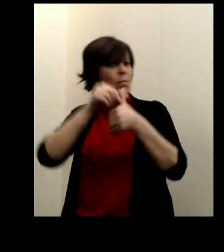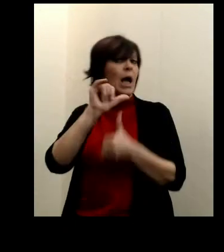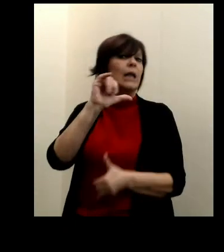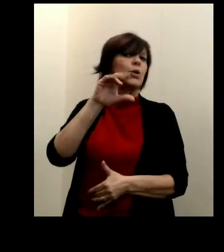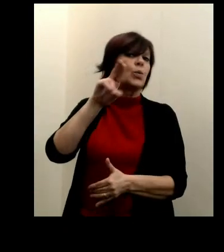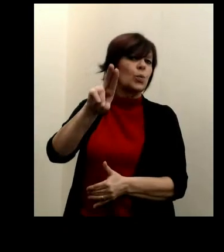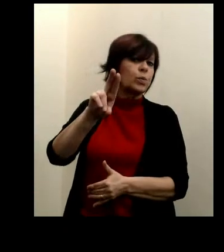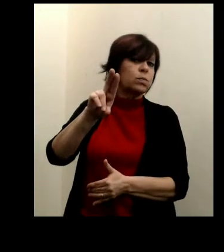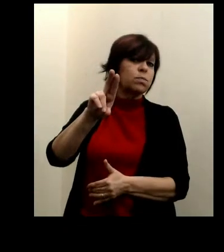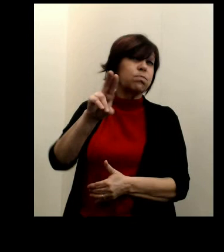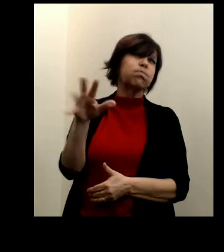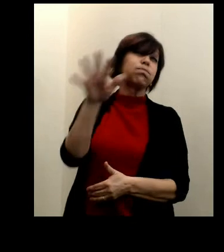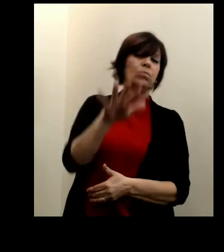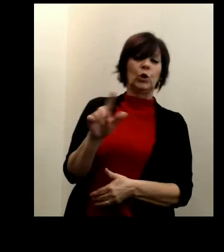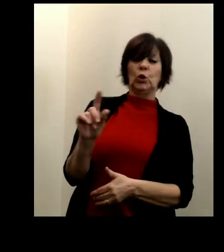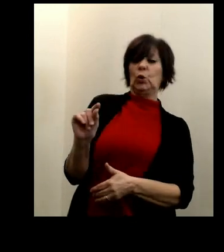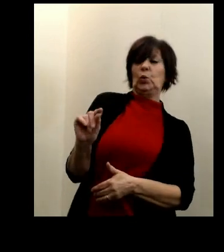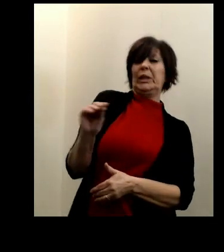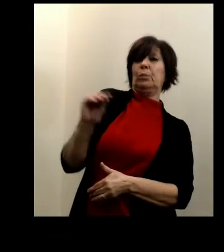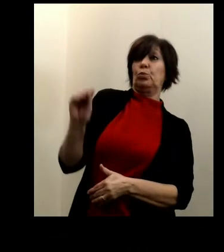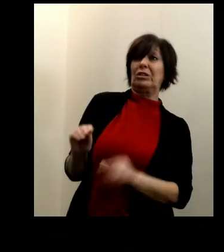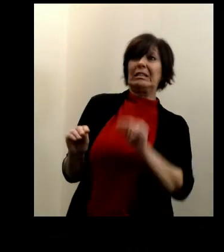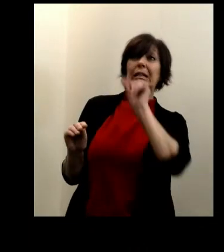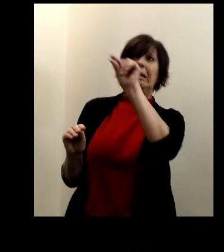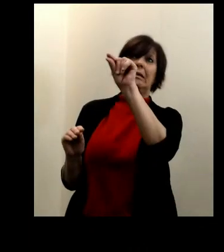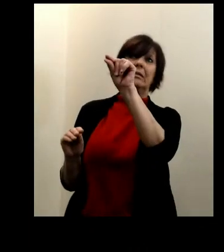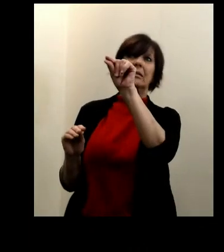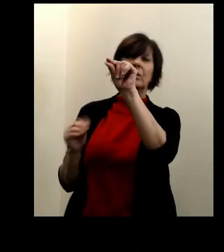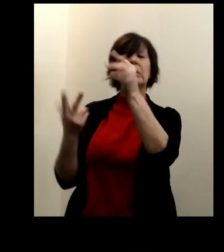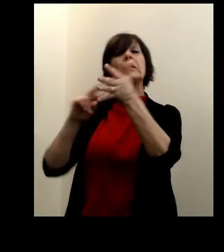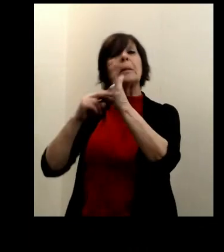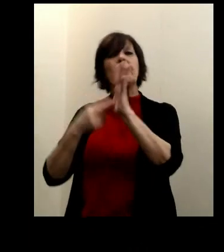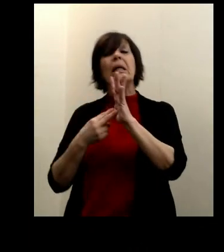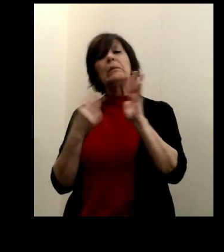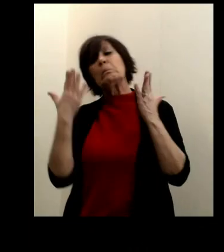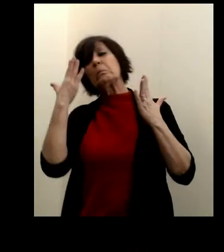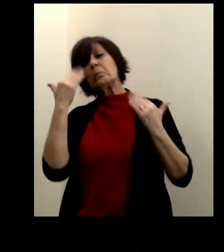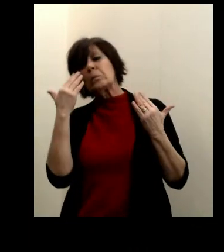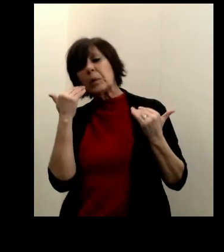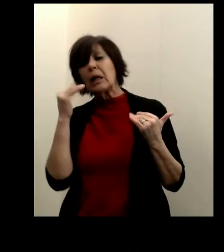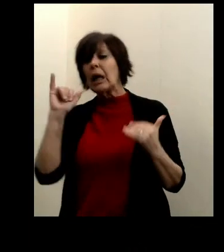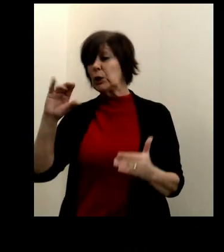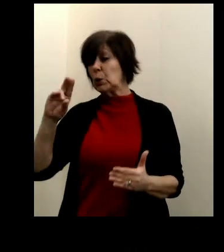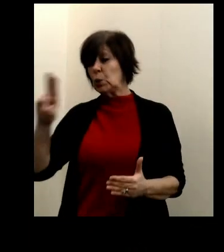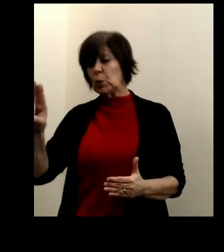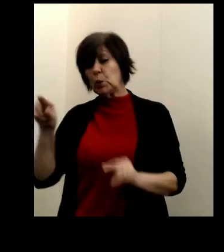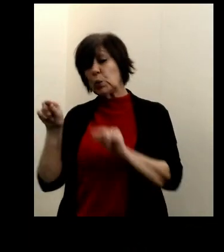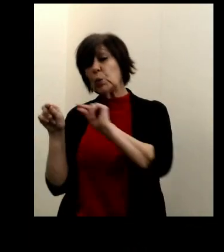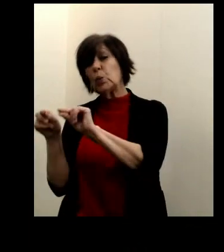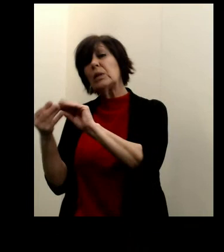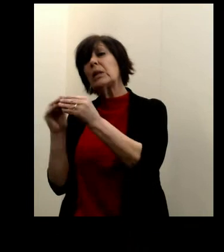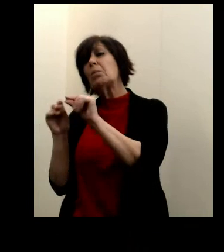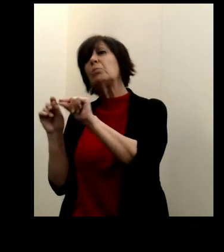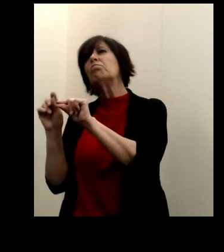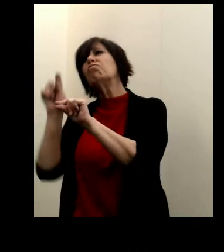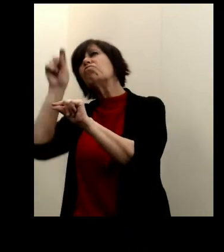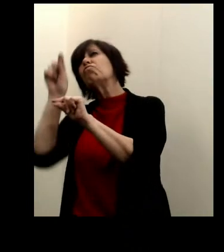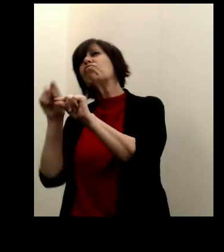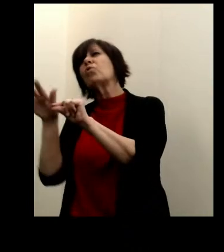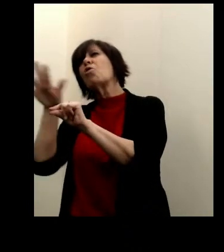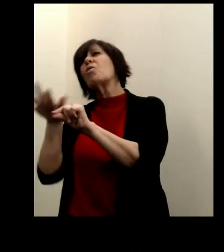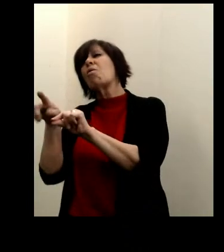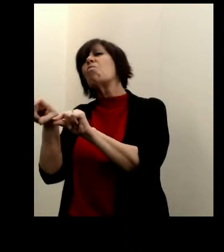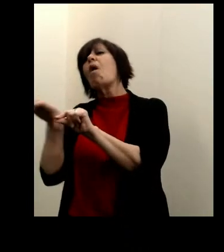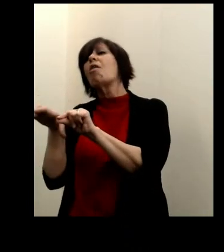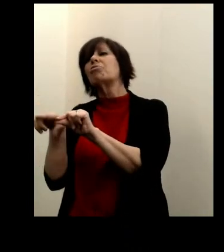so far have been about 20% of our total admissions. So that means we could expect our ICU admissions to be around